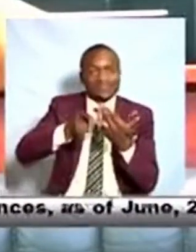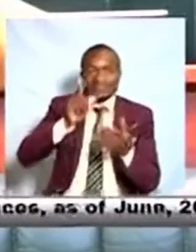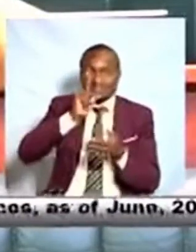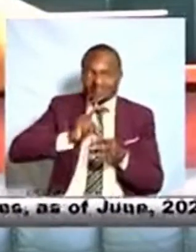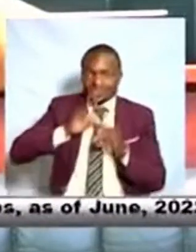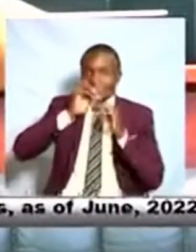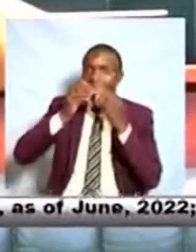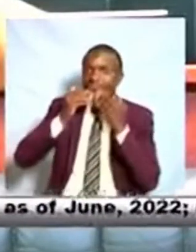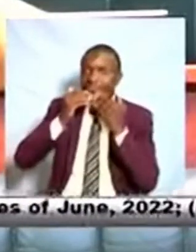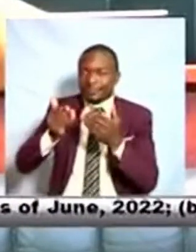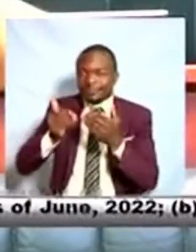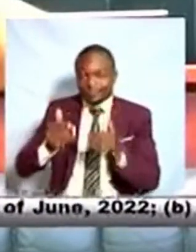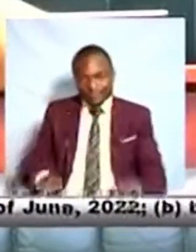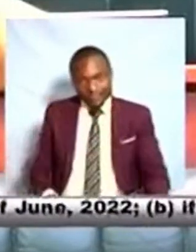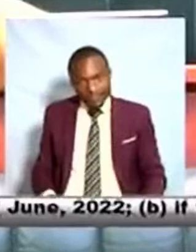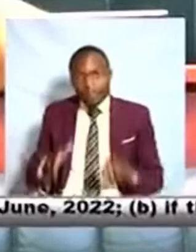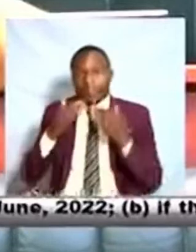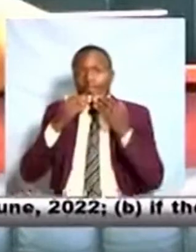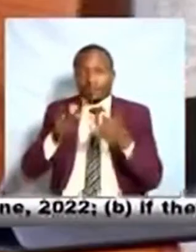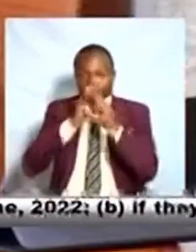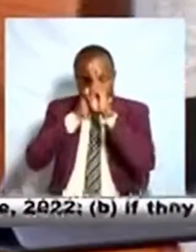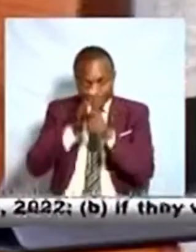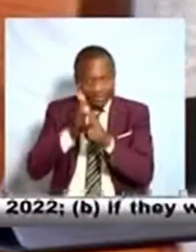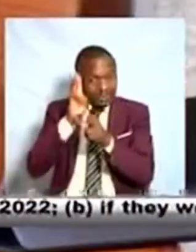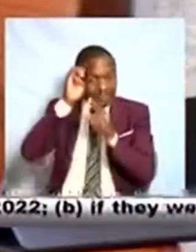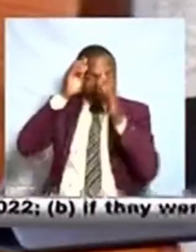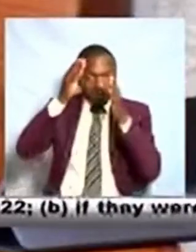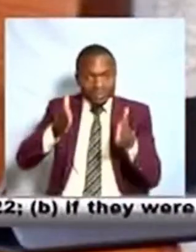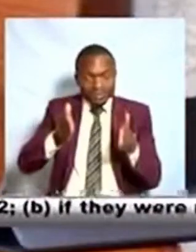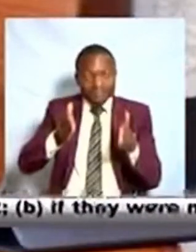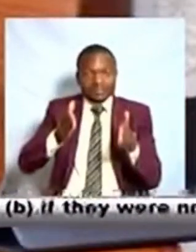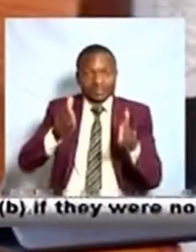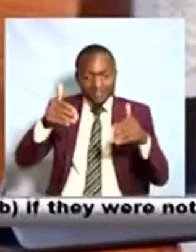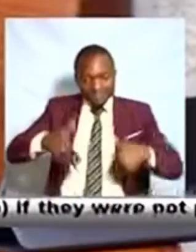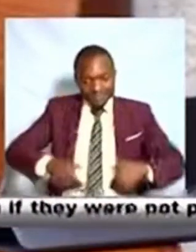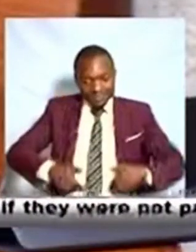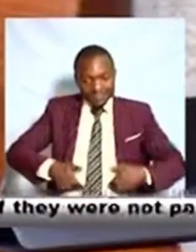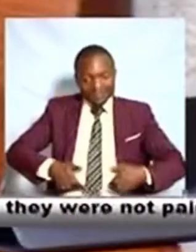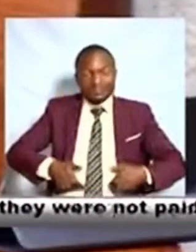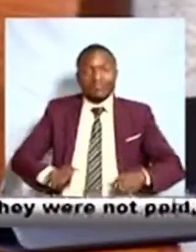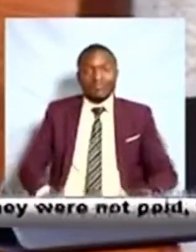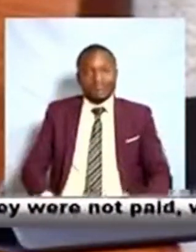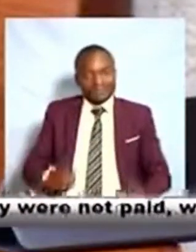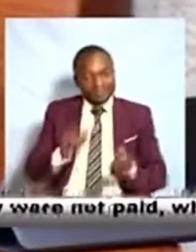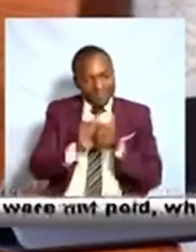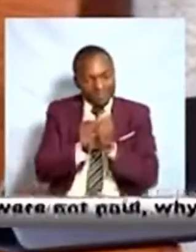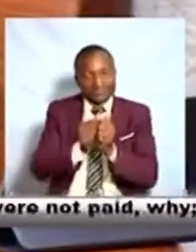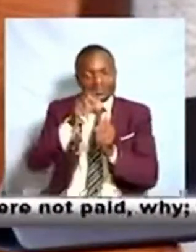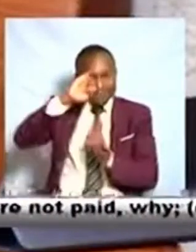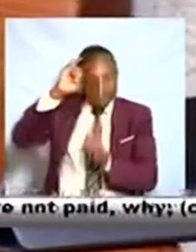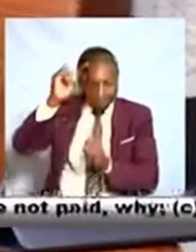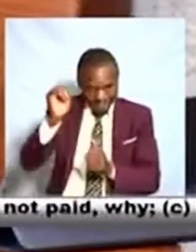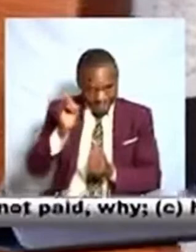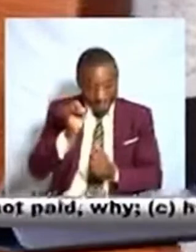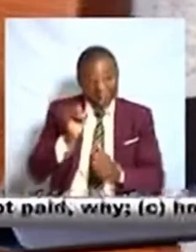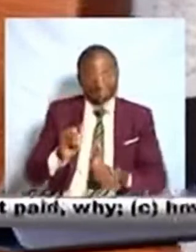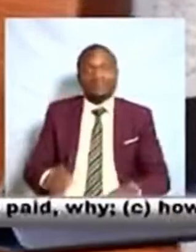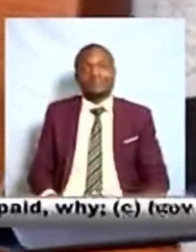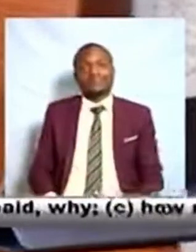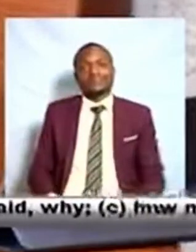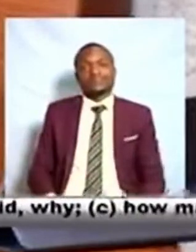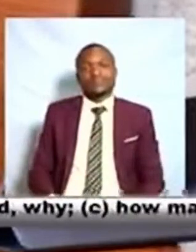Madam Speaker, thank you. Thank you. The Honorable Minister of Youth, Sport and Arts.